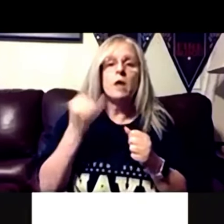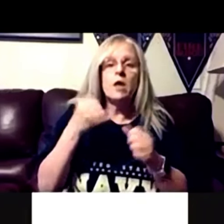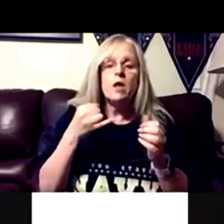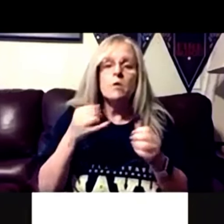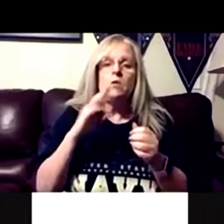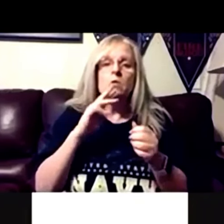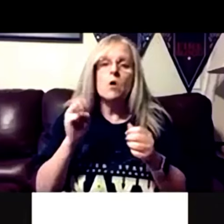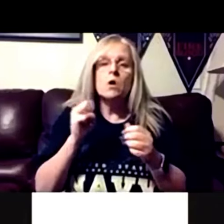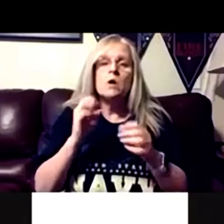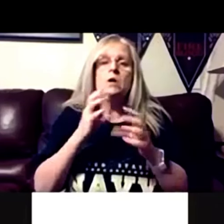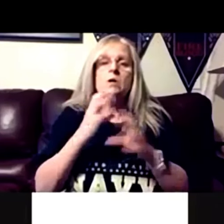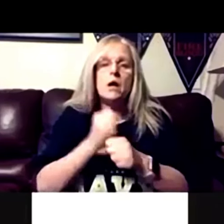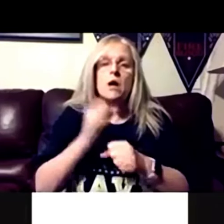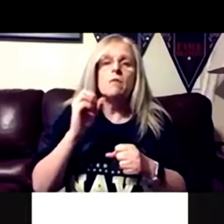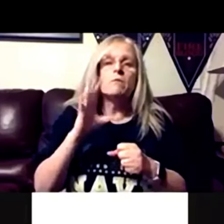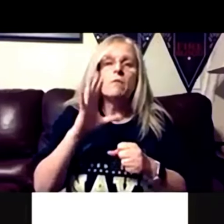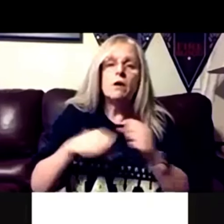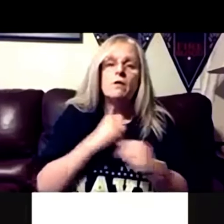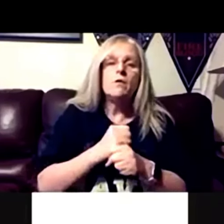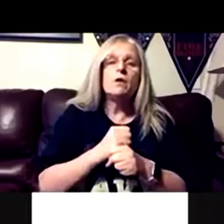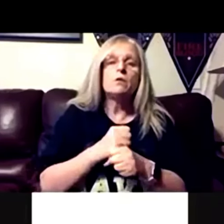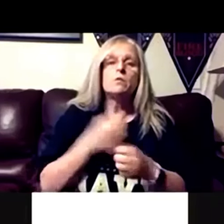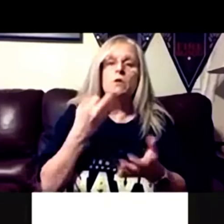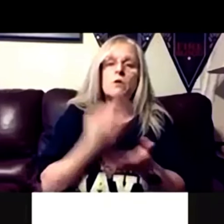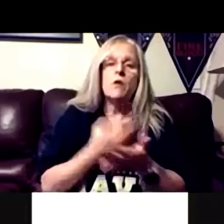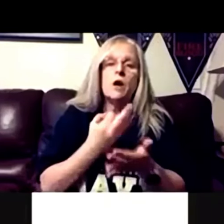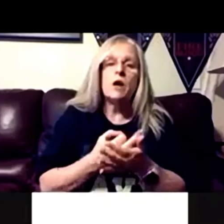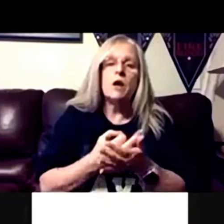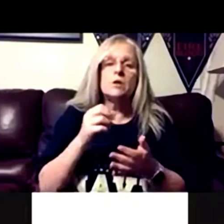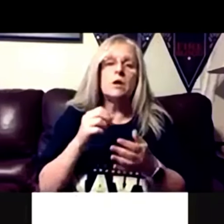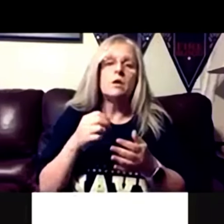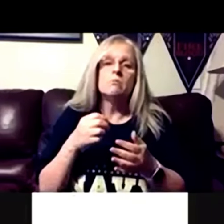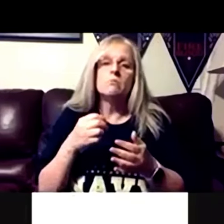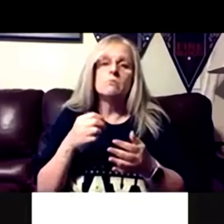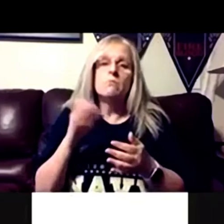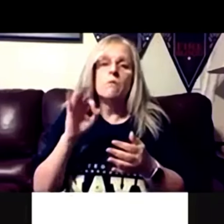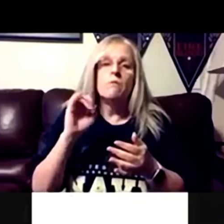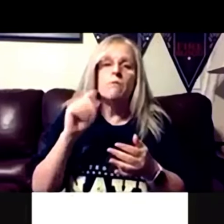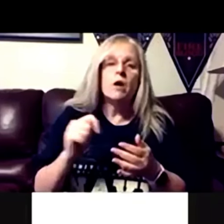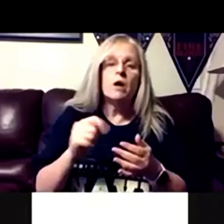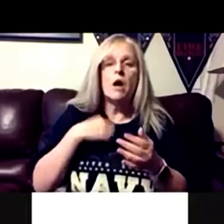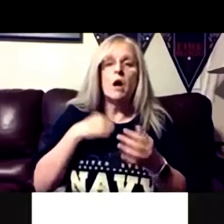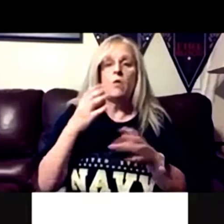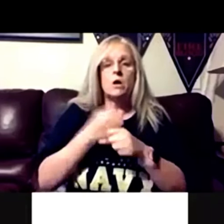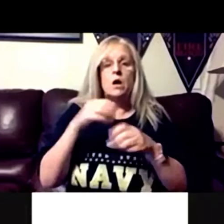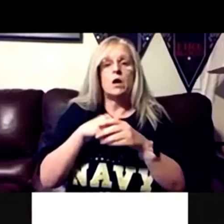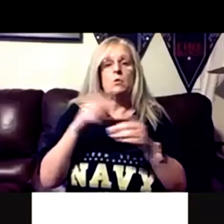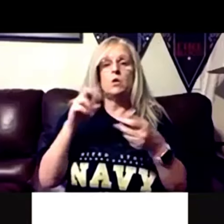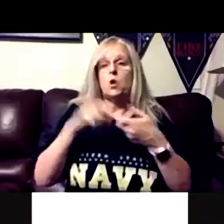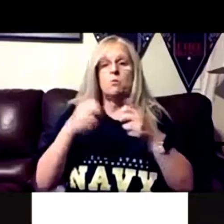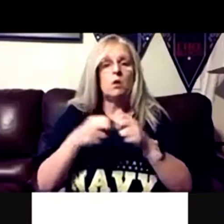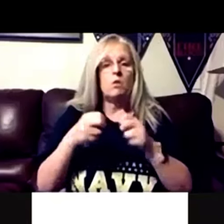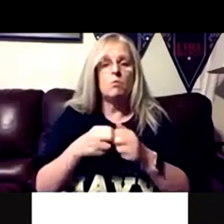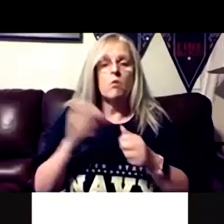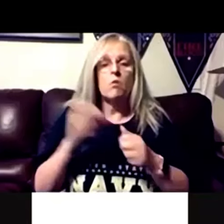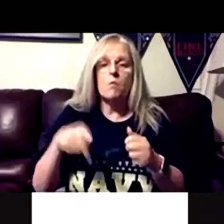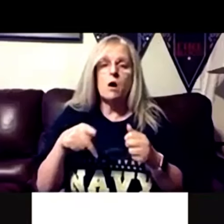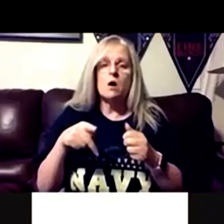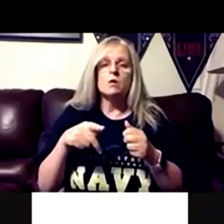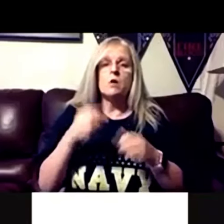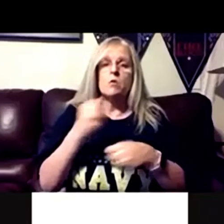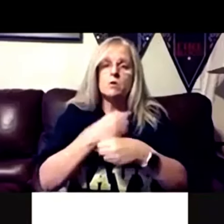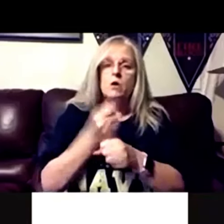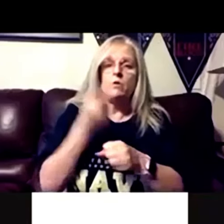years to get you to a place where you're financially fit, I would have jumped in. With ONPASSIVE, it was made for you and